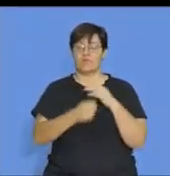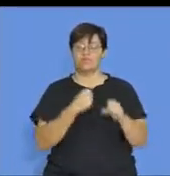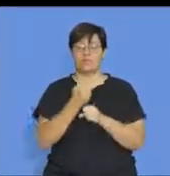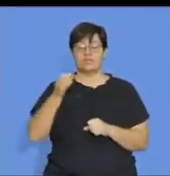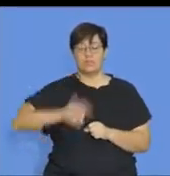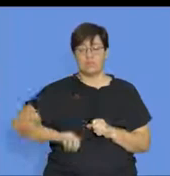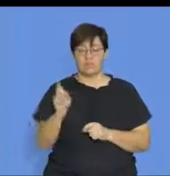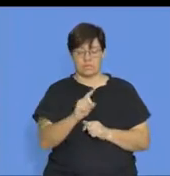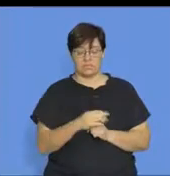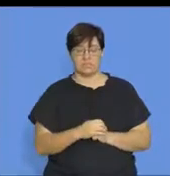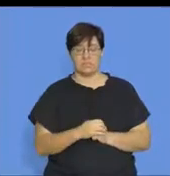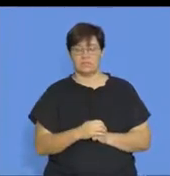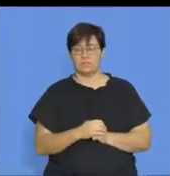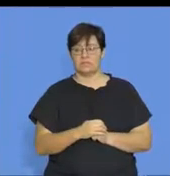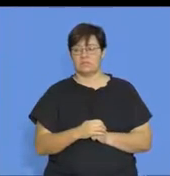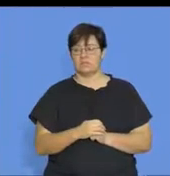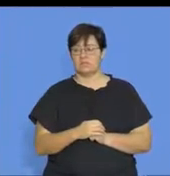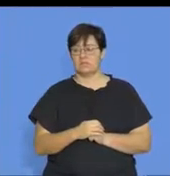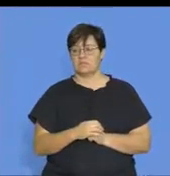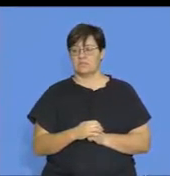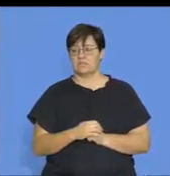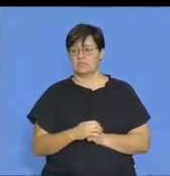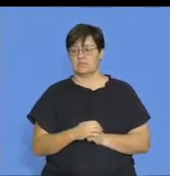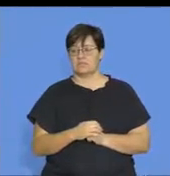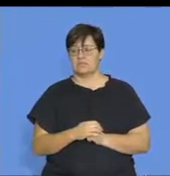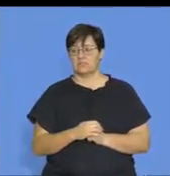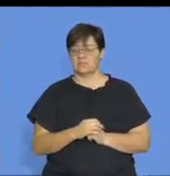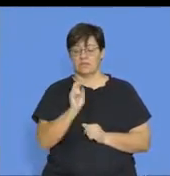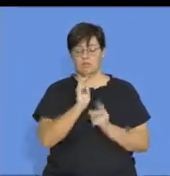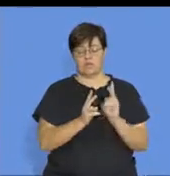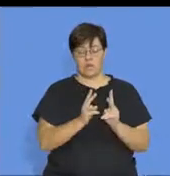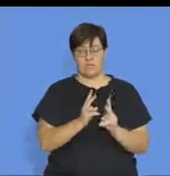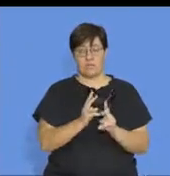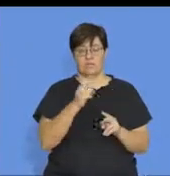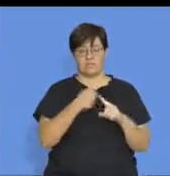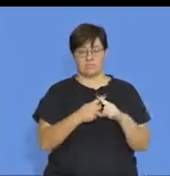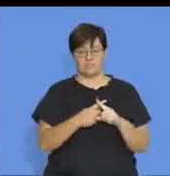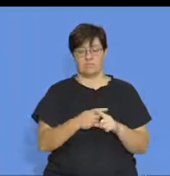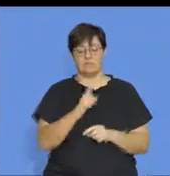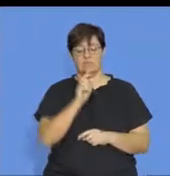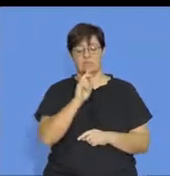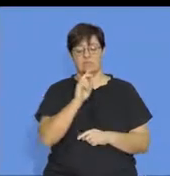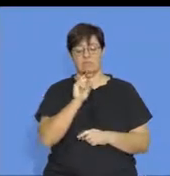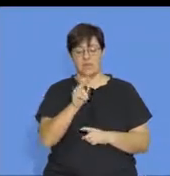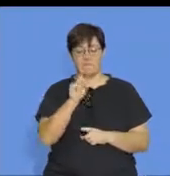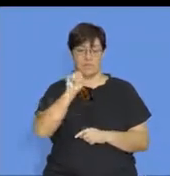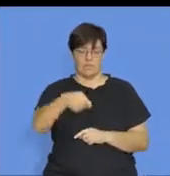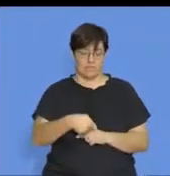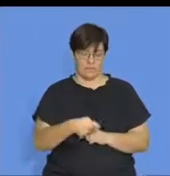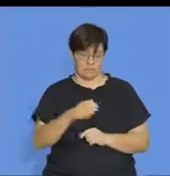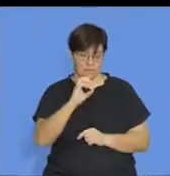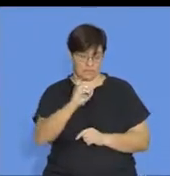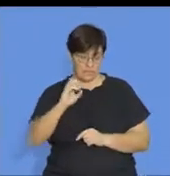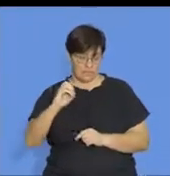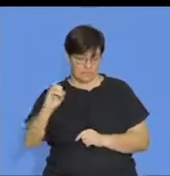annual salary should be an amount of, okay, 12 times 12,000.